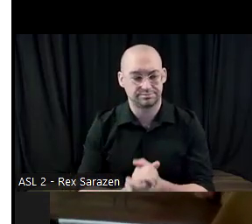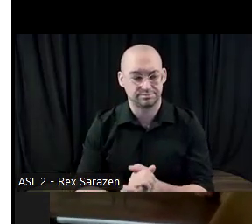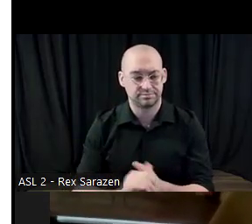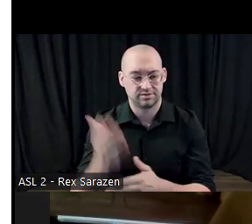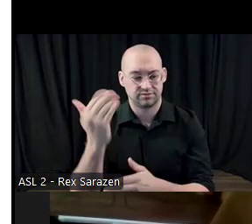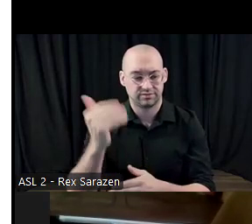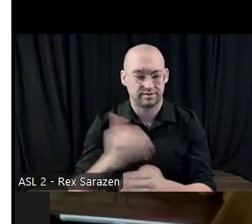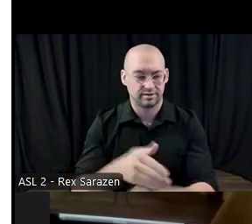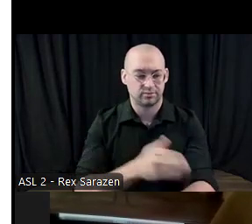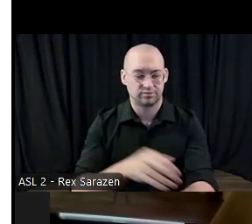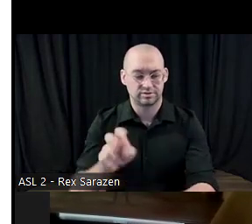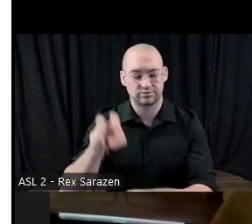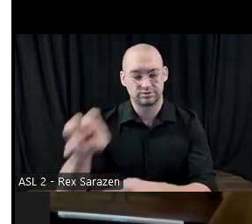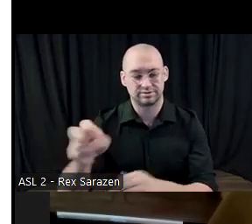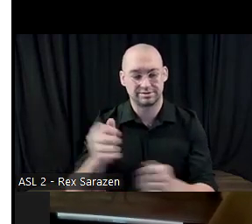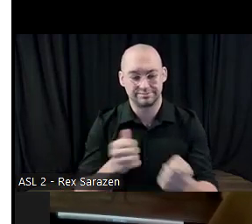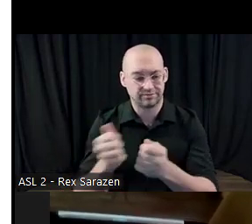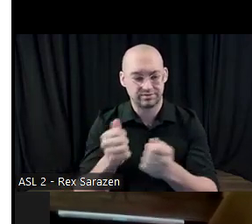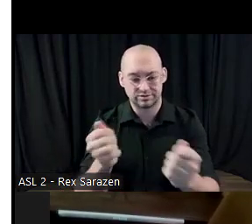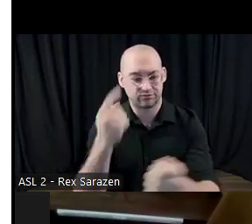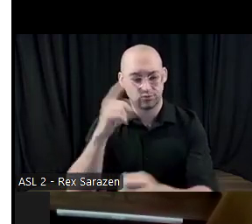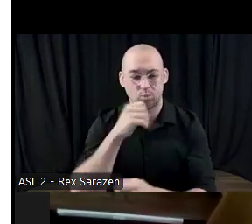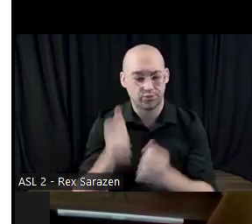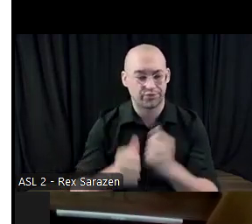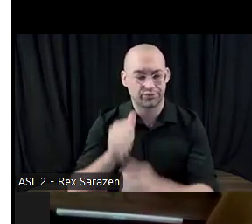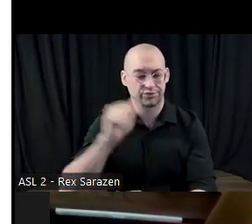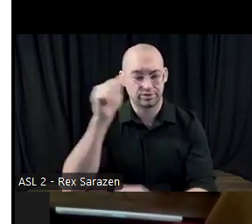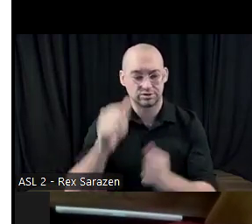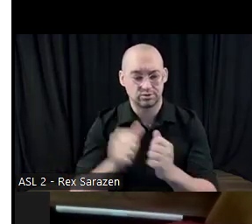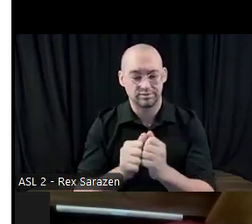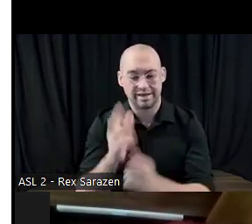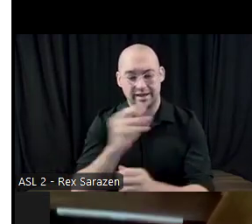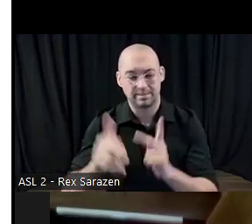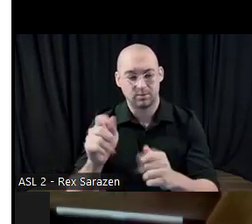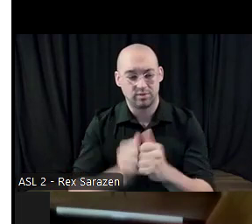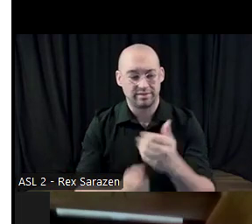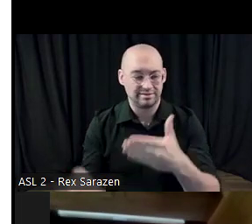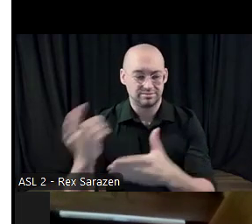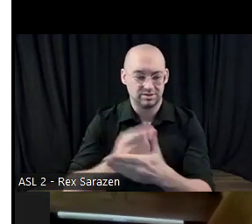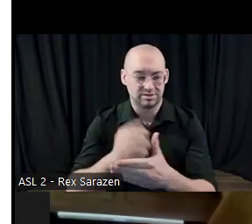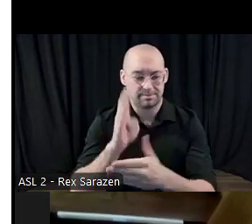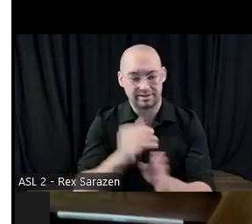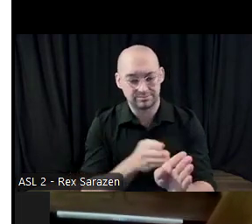15, improve transportation navigation for older adults and people with disabilities by